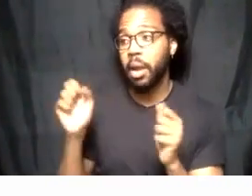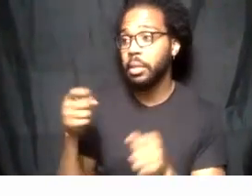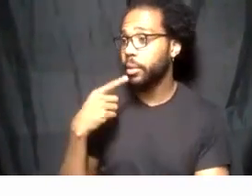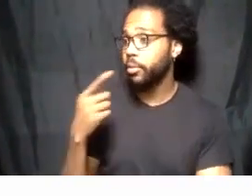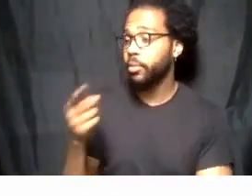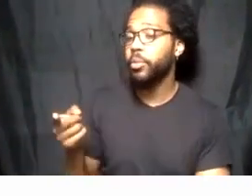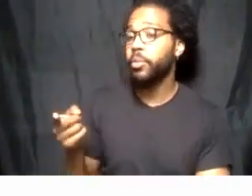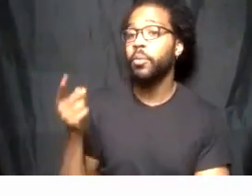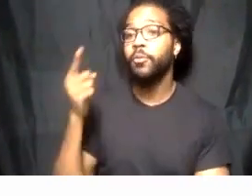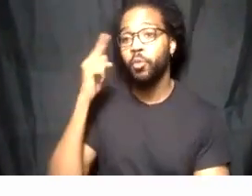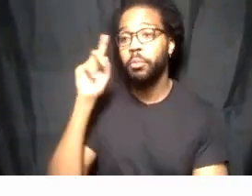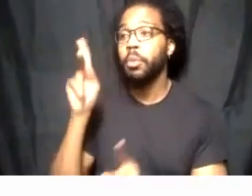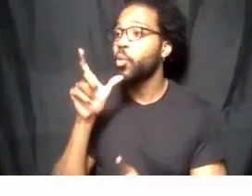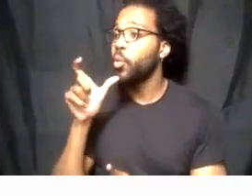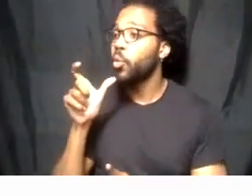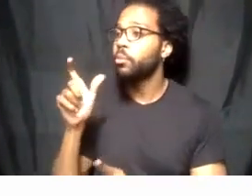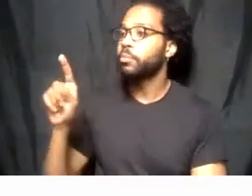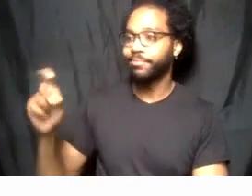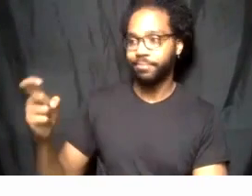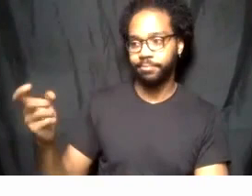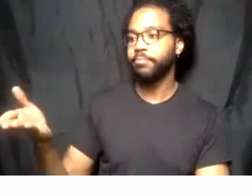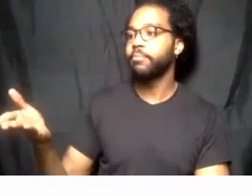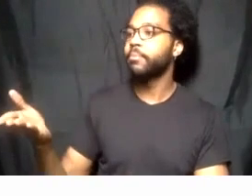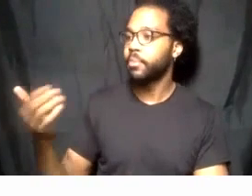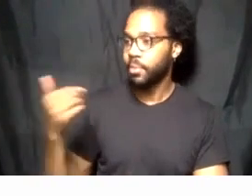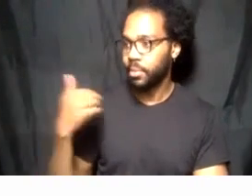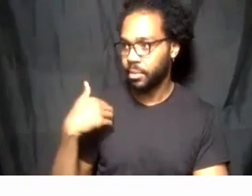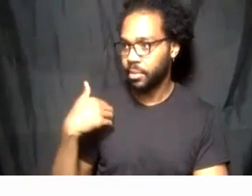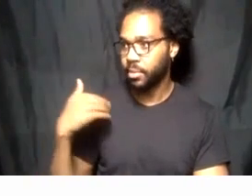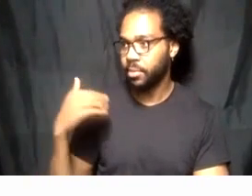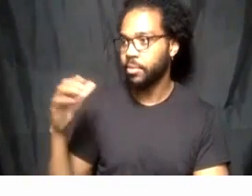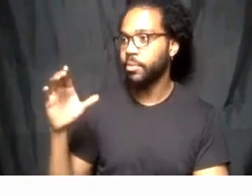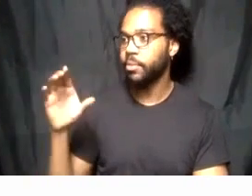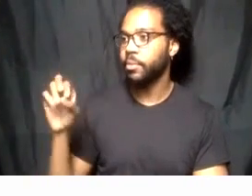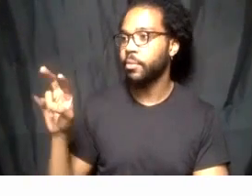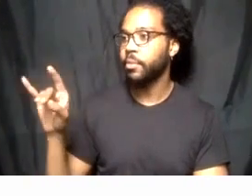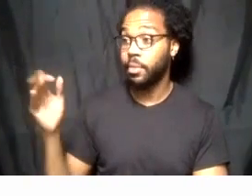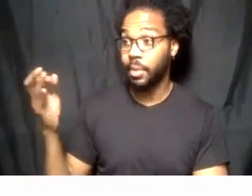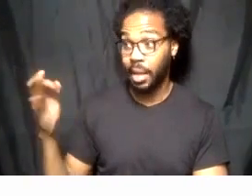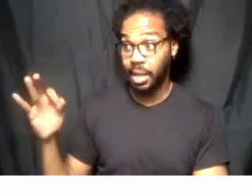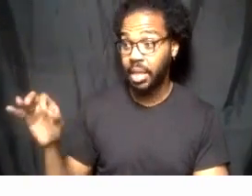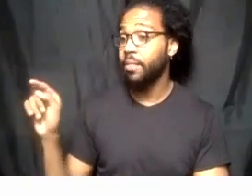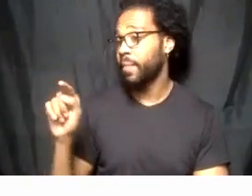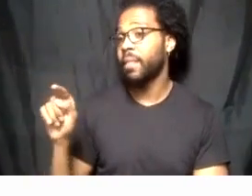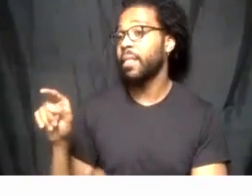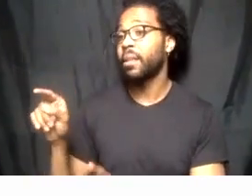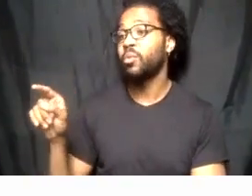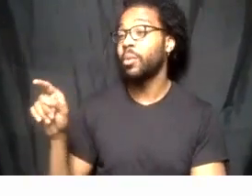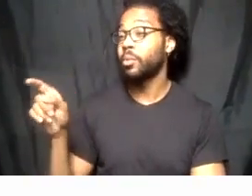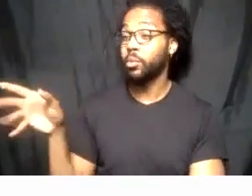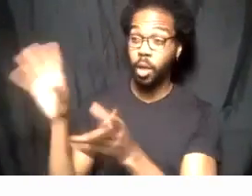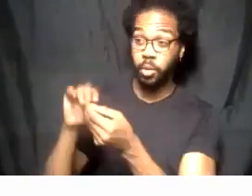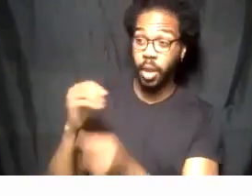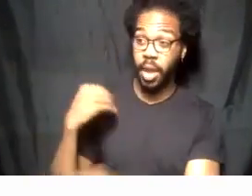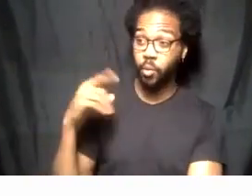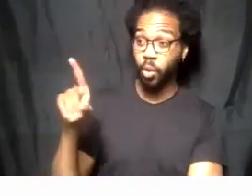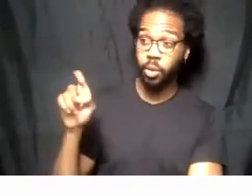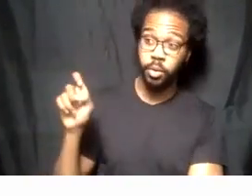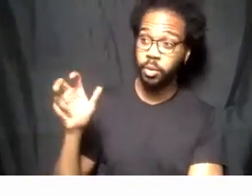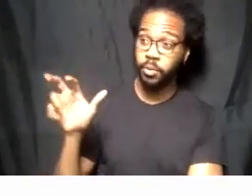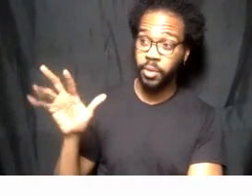that for people who have been diagnosed with COVID-19, out of 135,